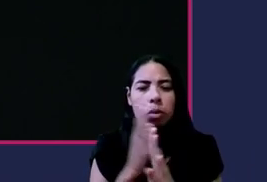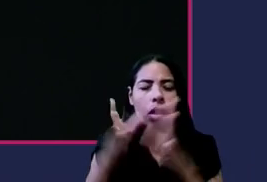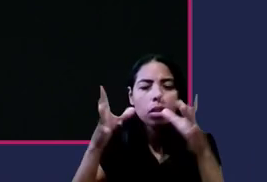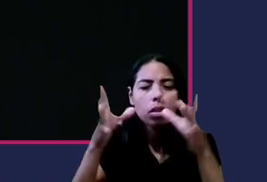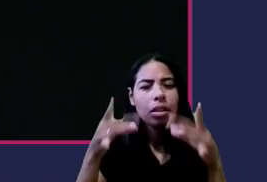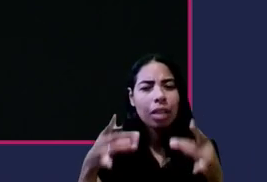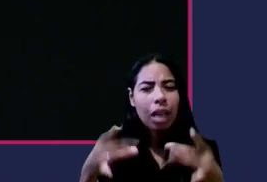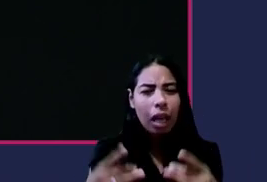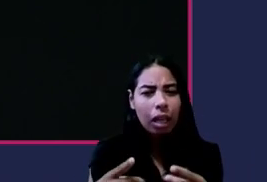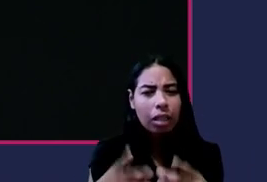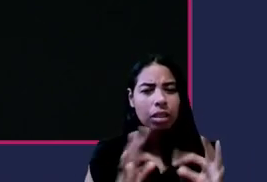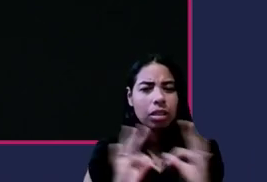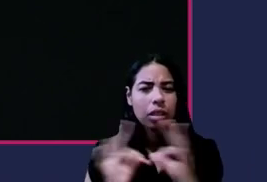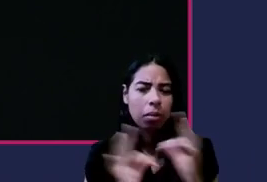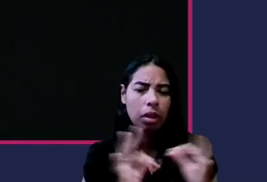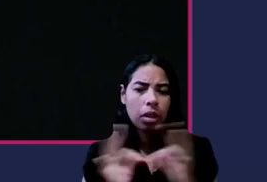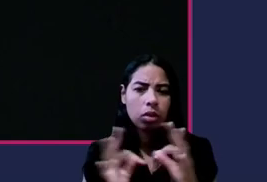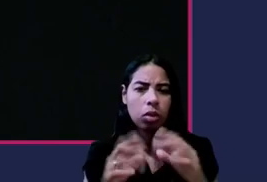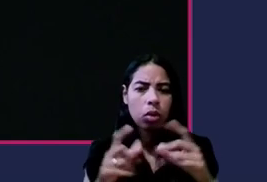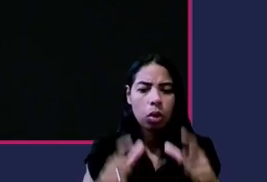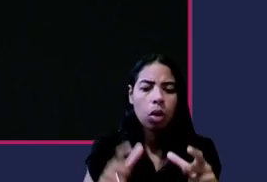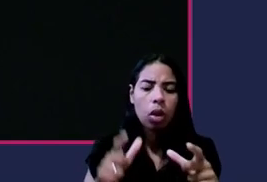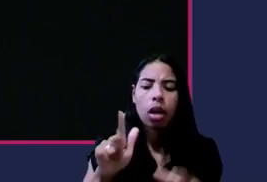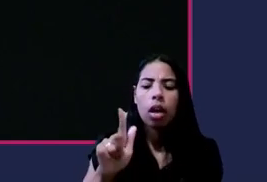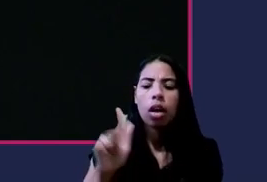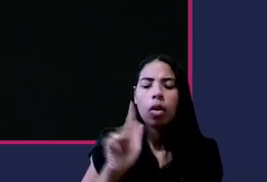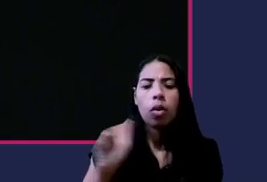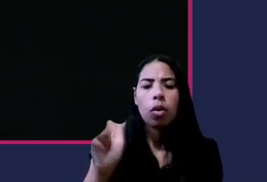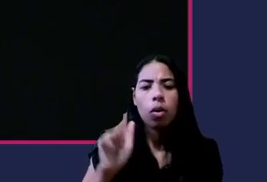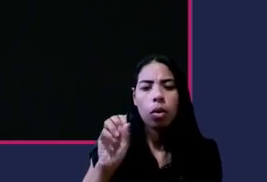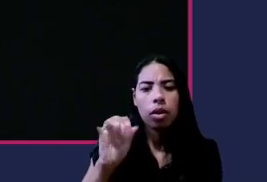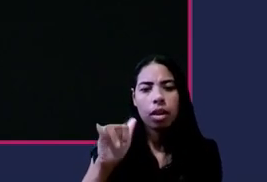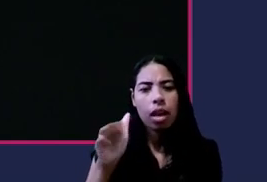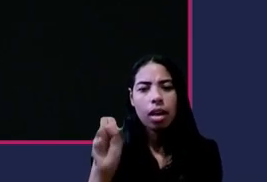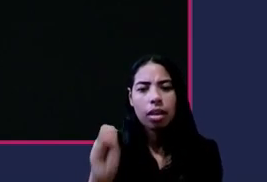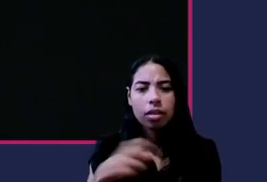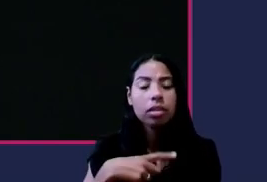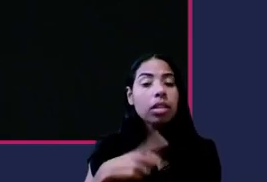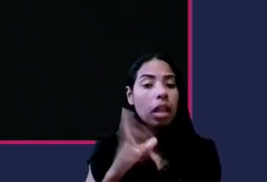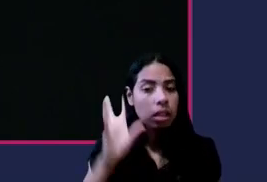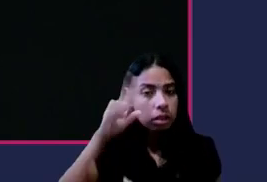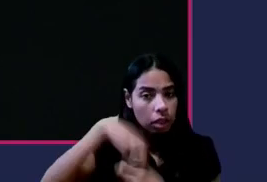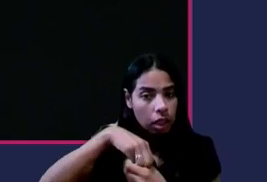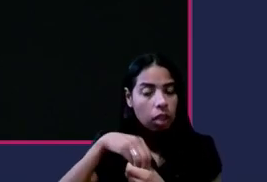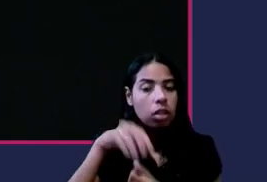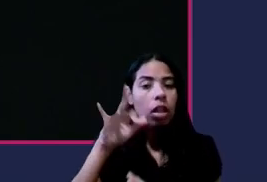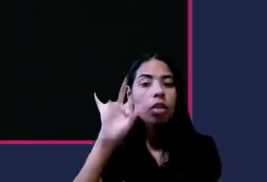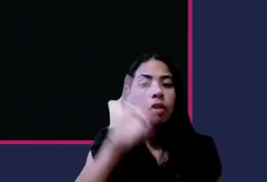diagnosis and treatment. We have a specialty center in Goiás,